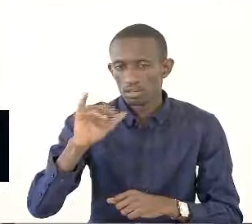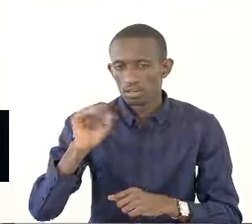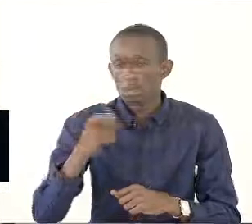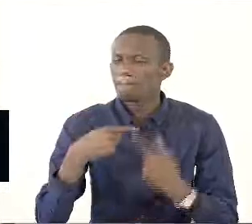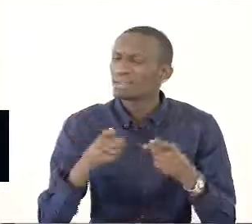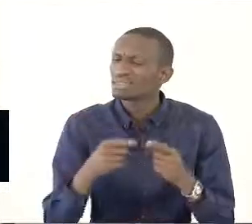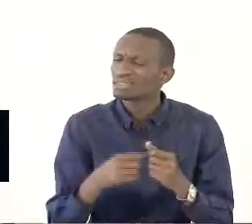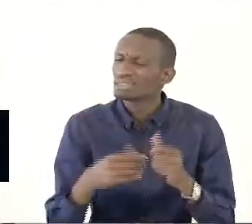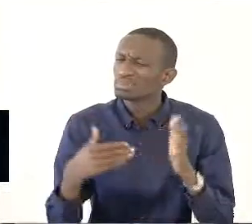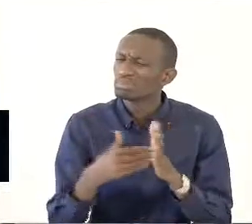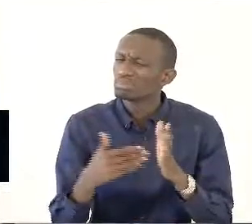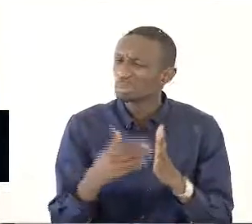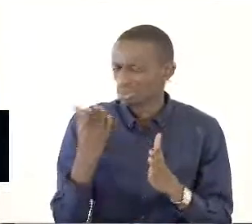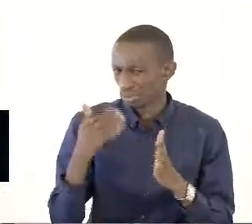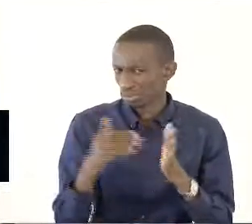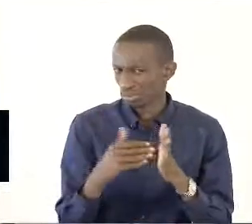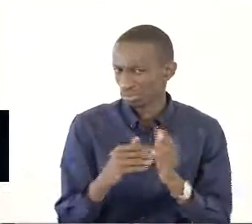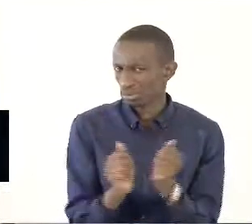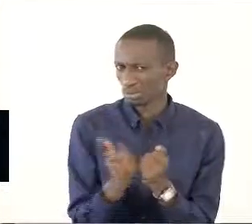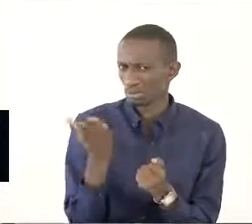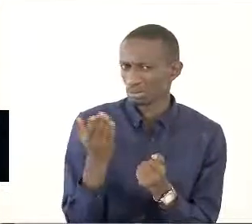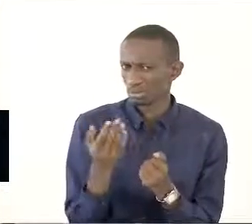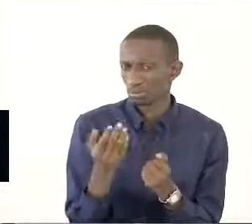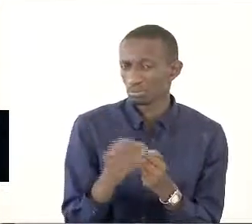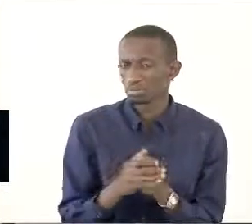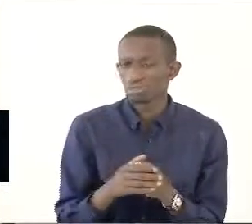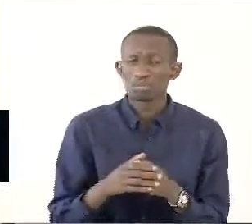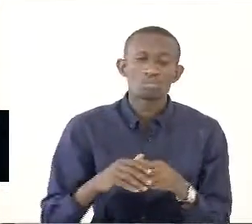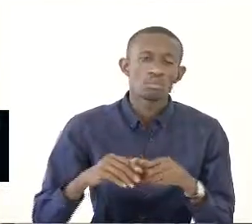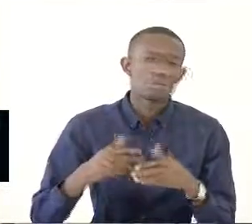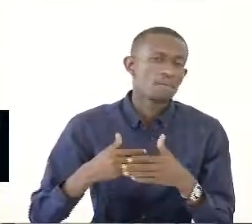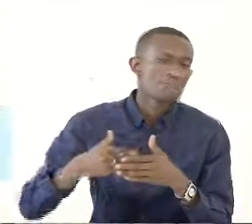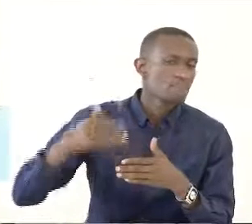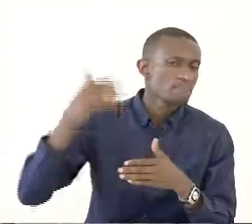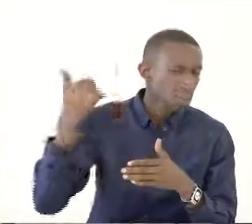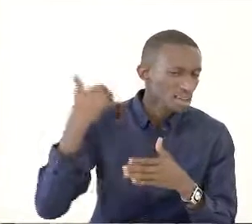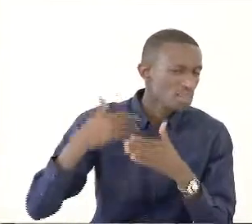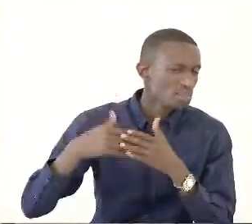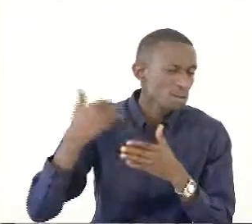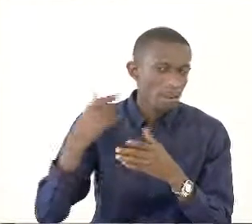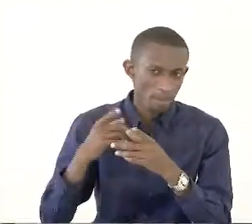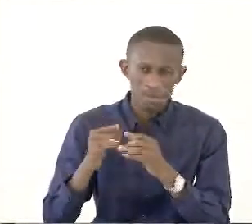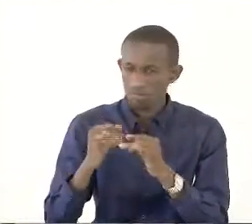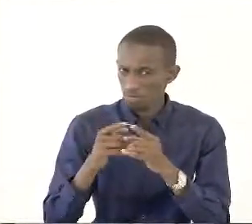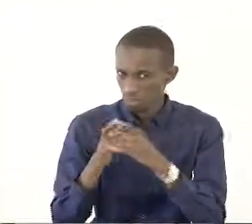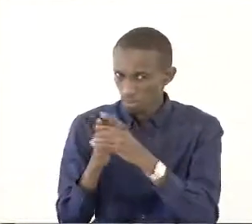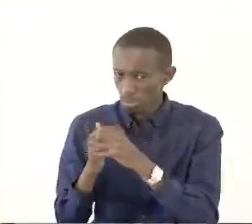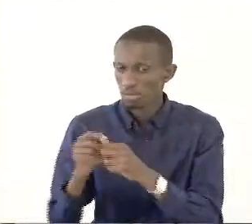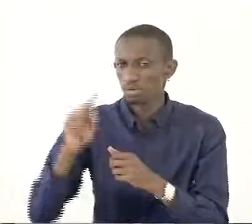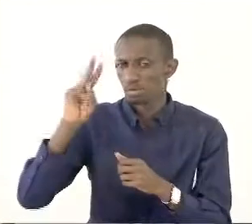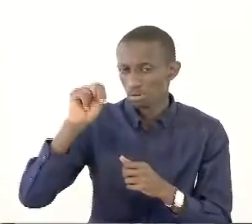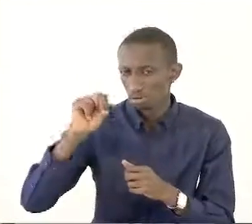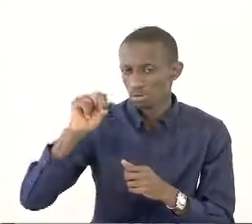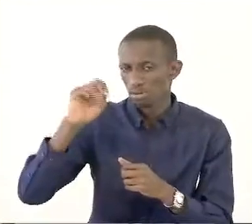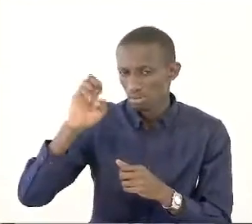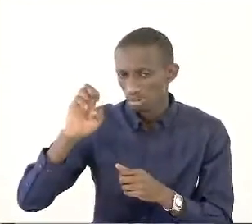one. During the time that there is an explosion of the nuclear power plant, for example, and this